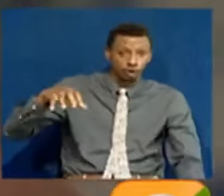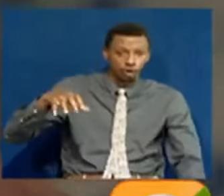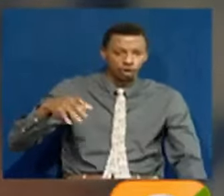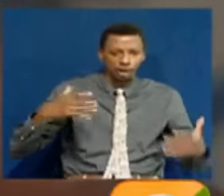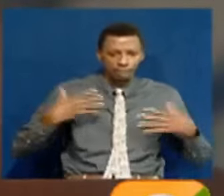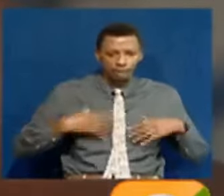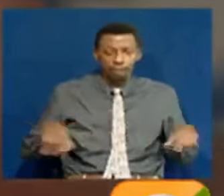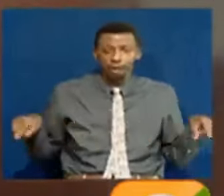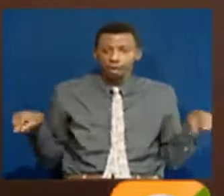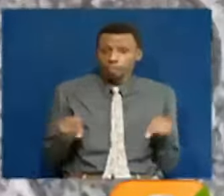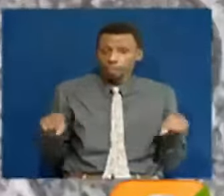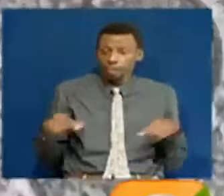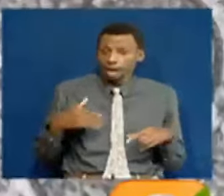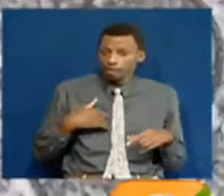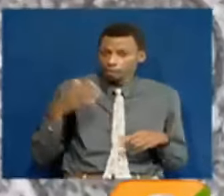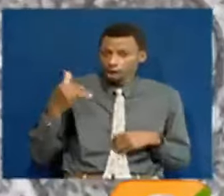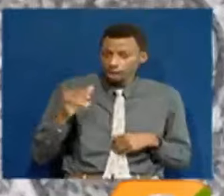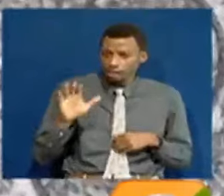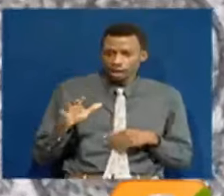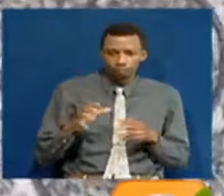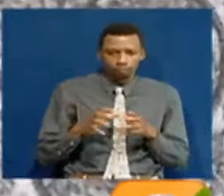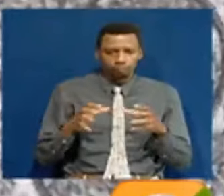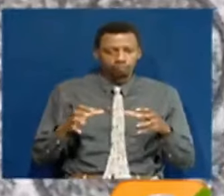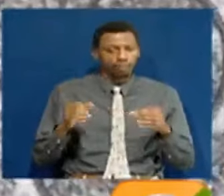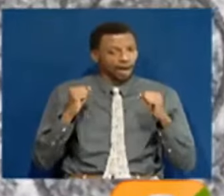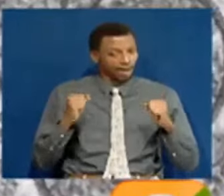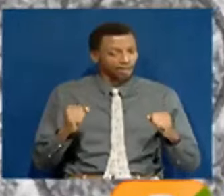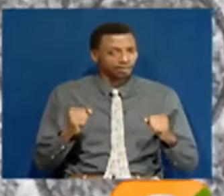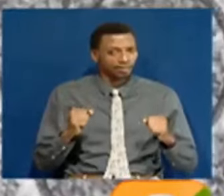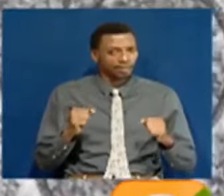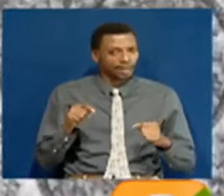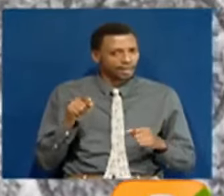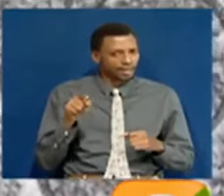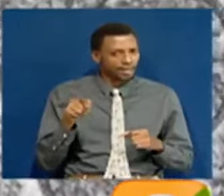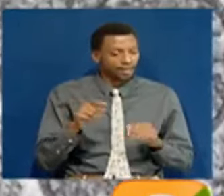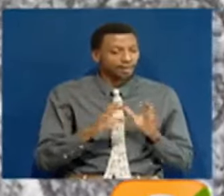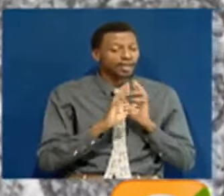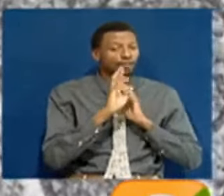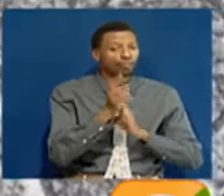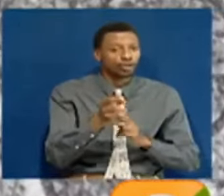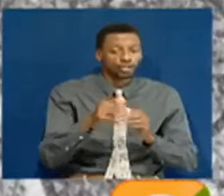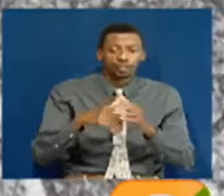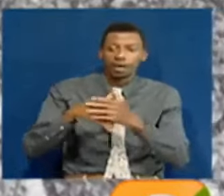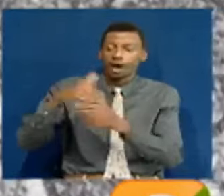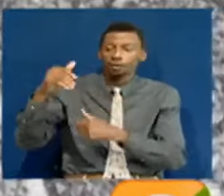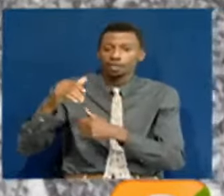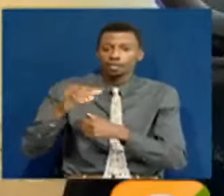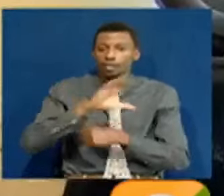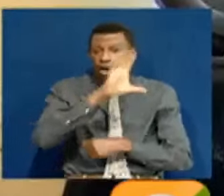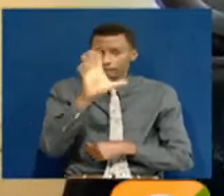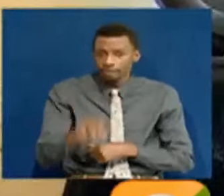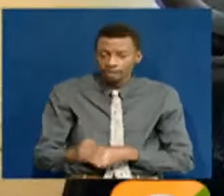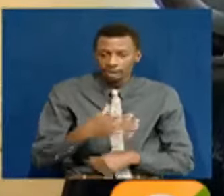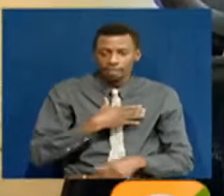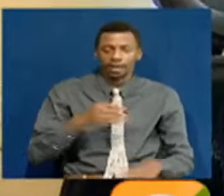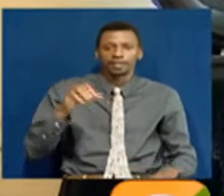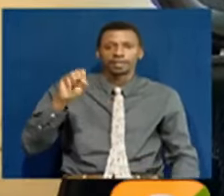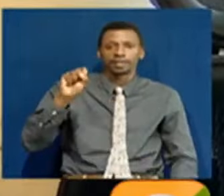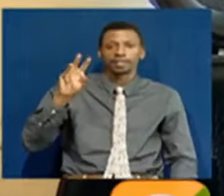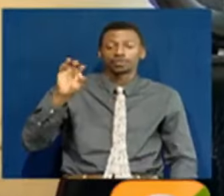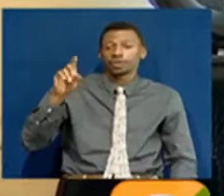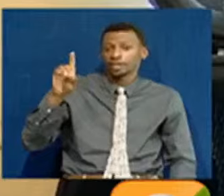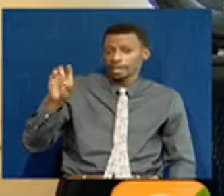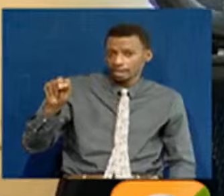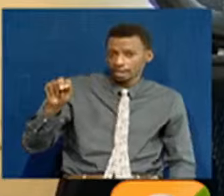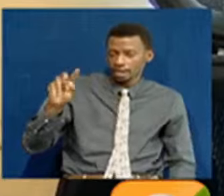after reports of mutation. The more transmissible variant has been reported outside Africa in Sweden for the first time, but scientists are